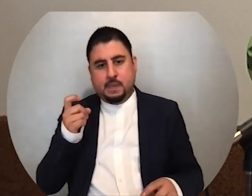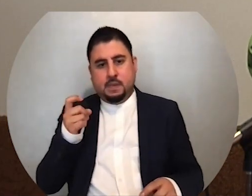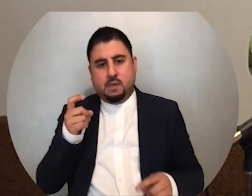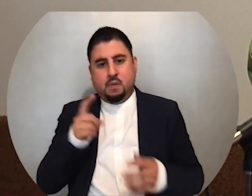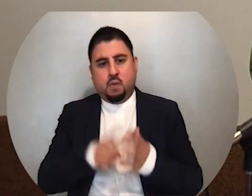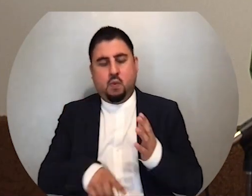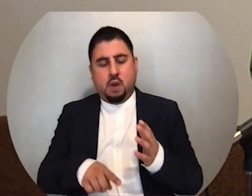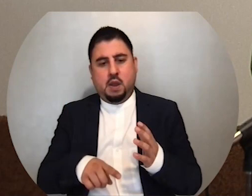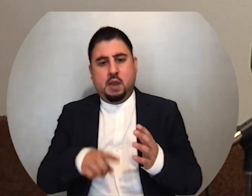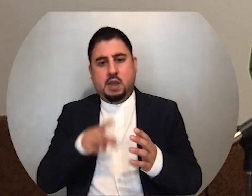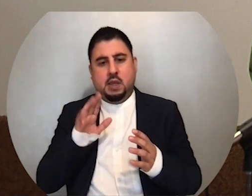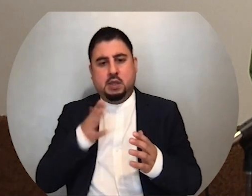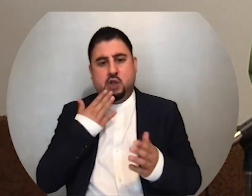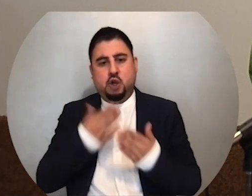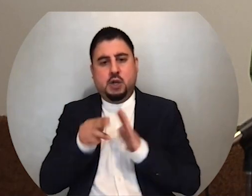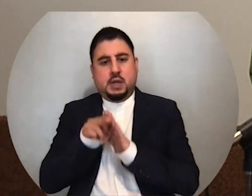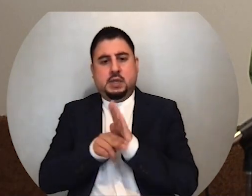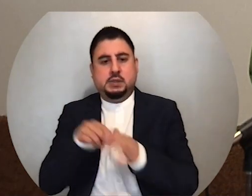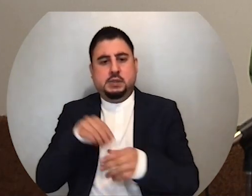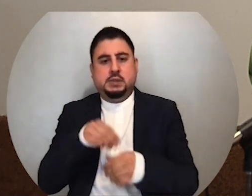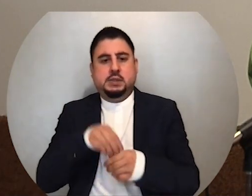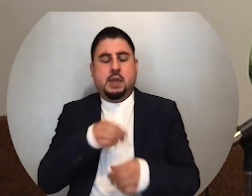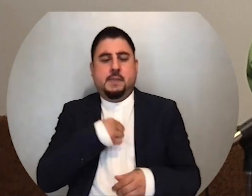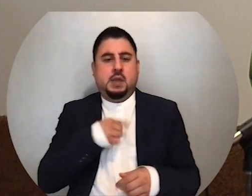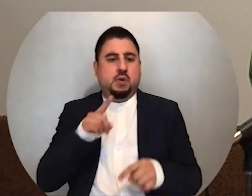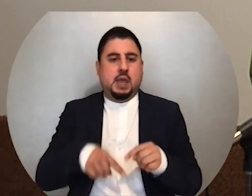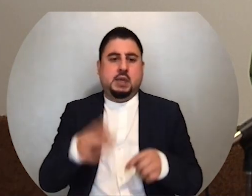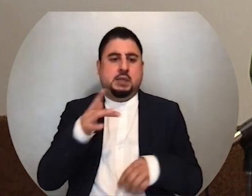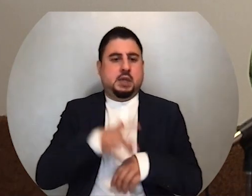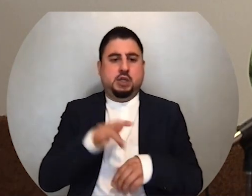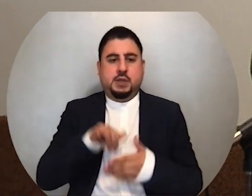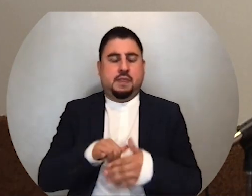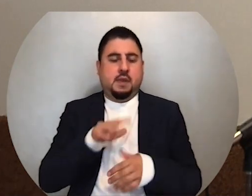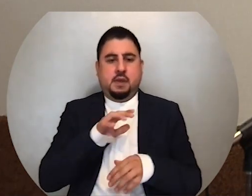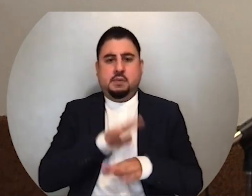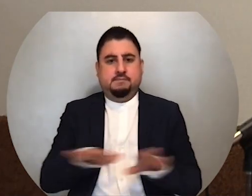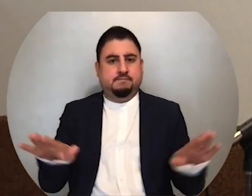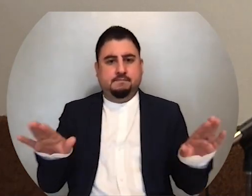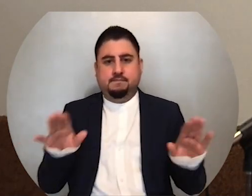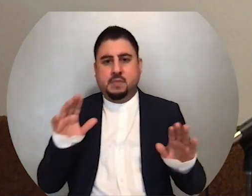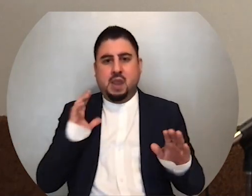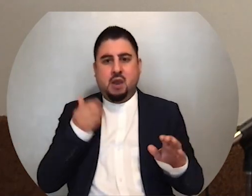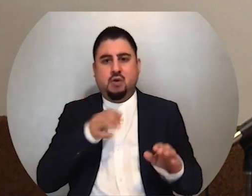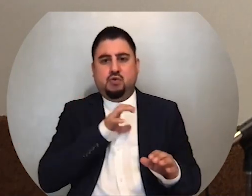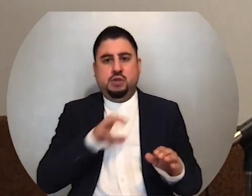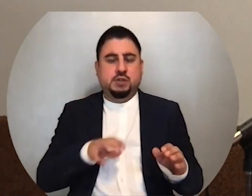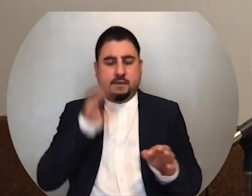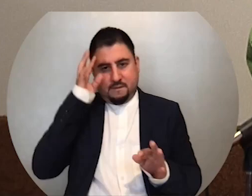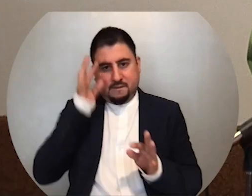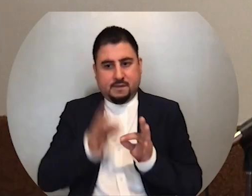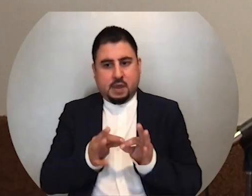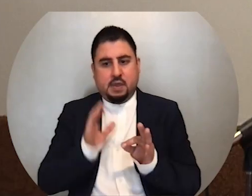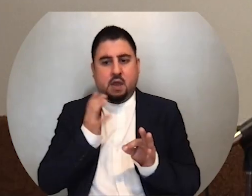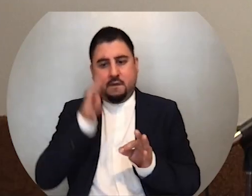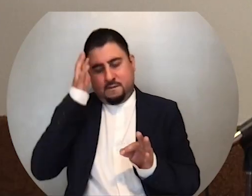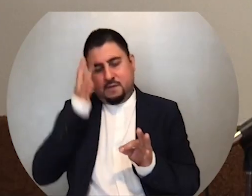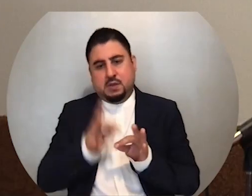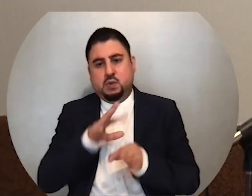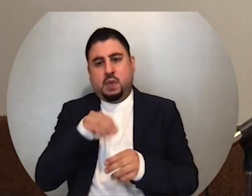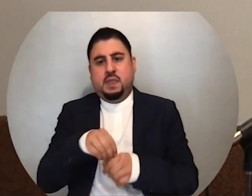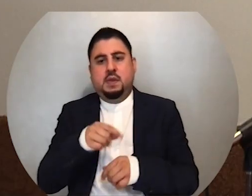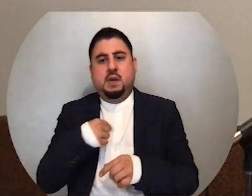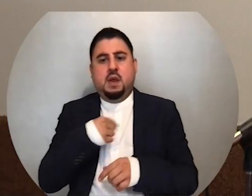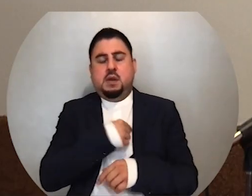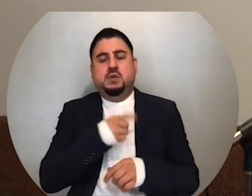Because his goodness is inside him. You cannot touch that. And likewise, our Christian faith, our faith is within